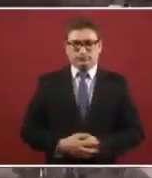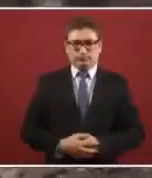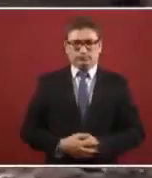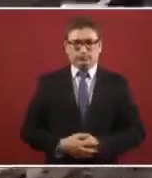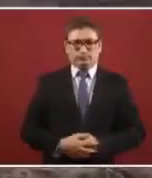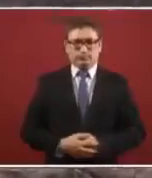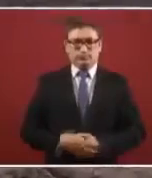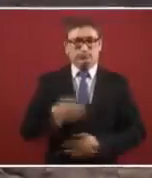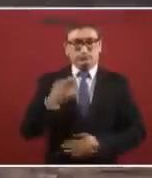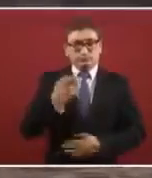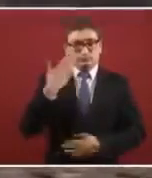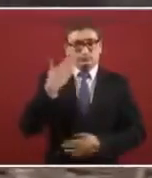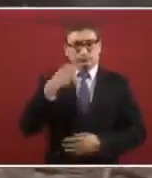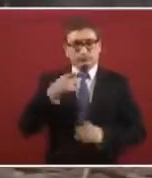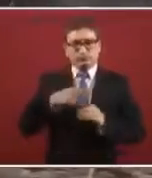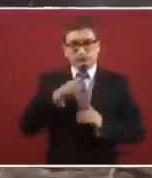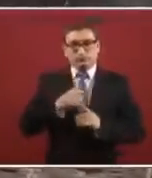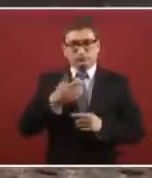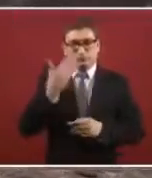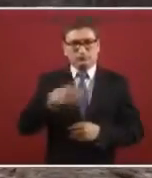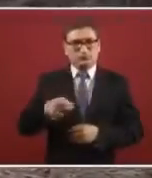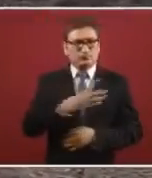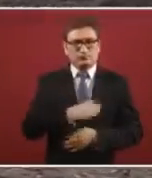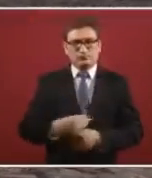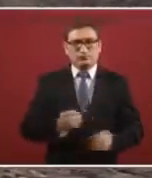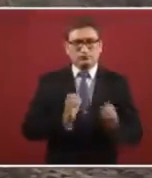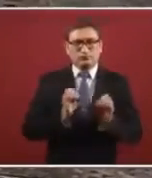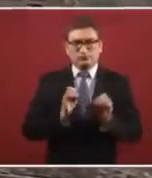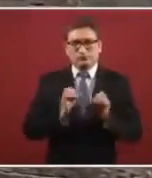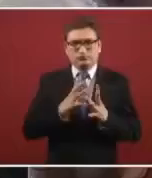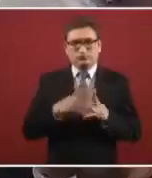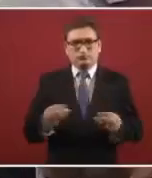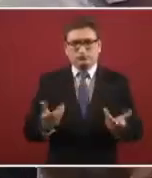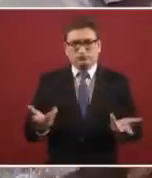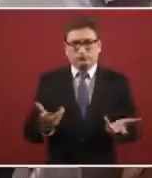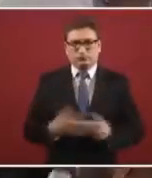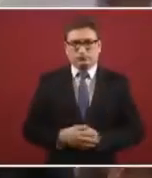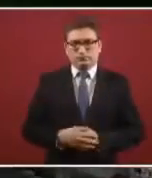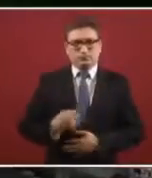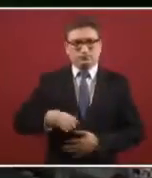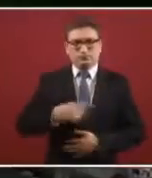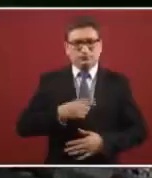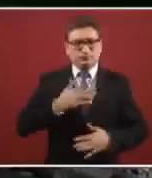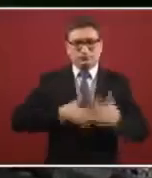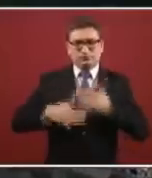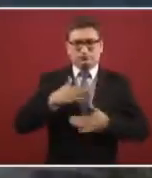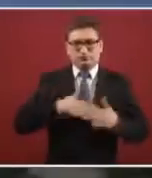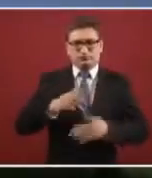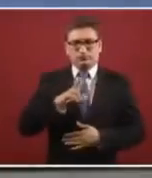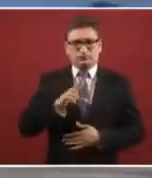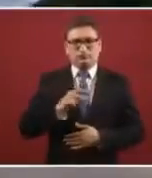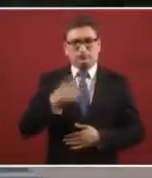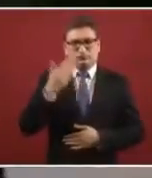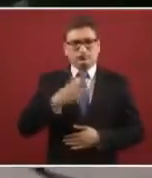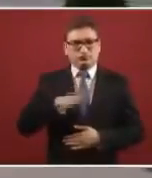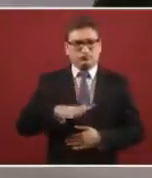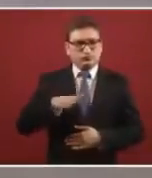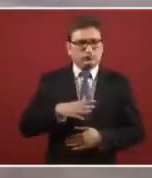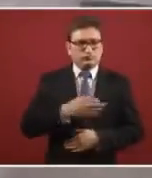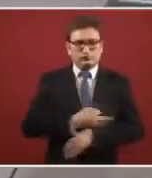una desaparición, ¿verdad? Simplemente veo que mi hijo no está. I don't understand that there's a disappearance. I just know my son is